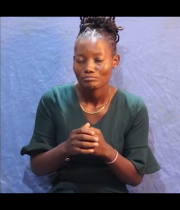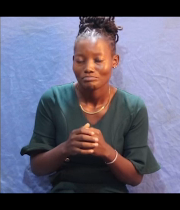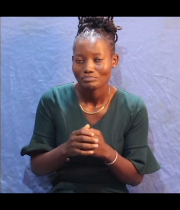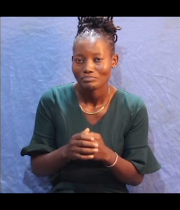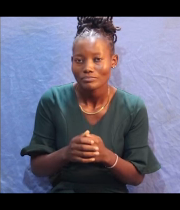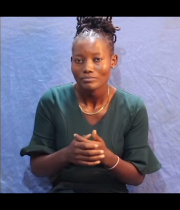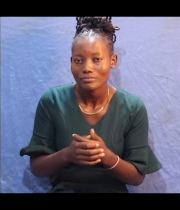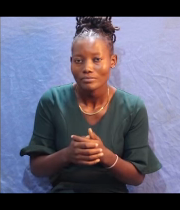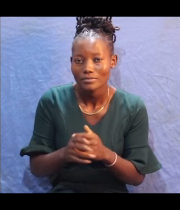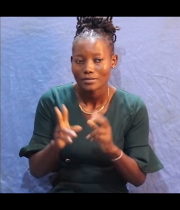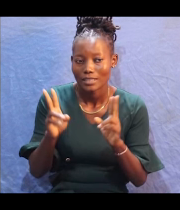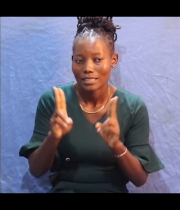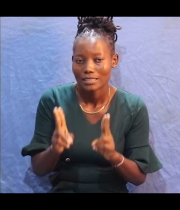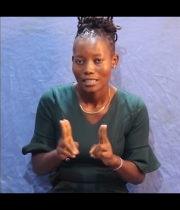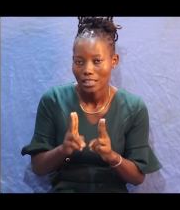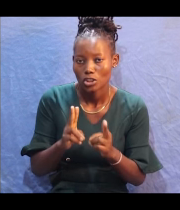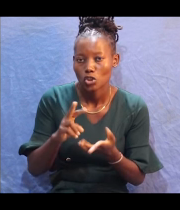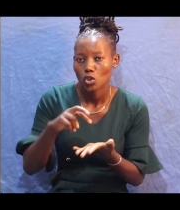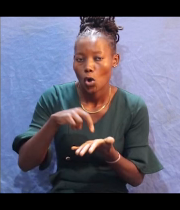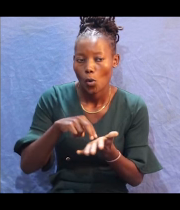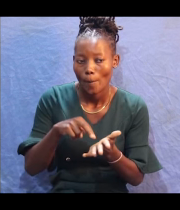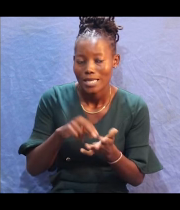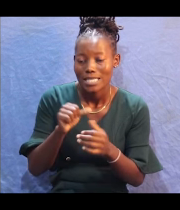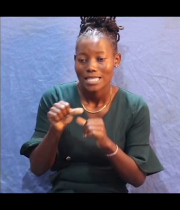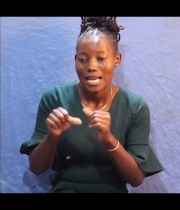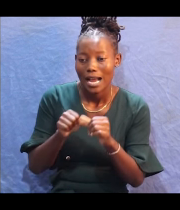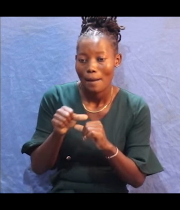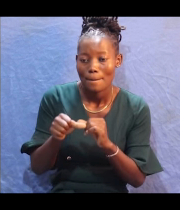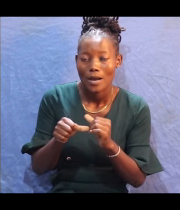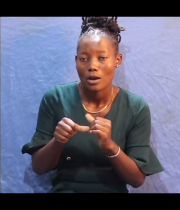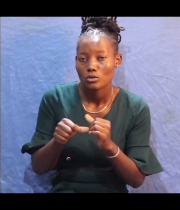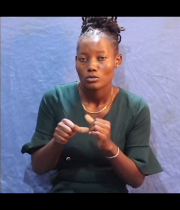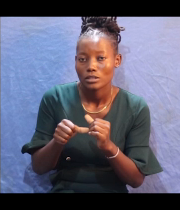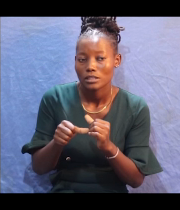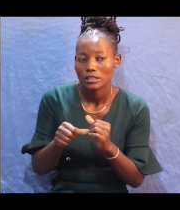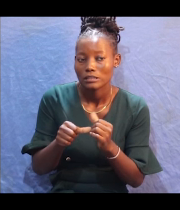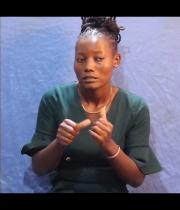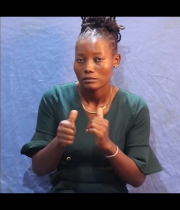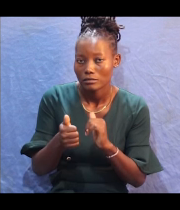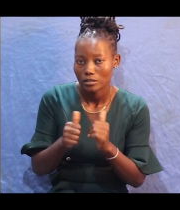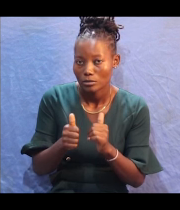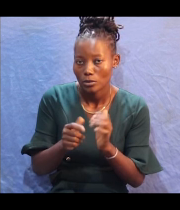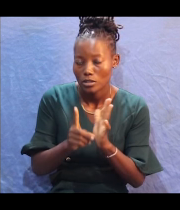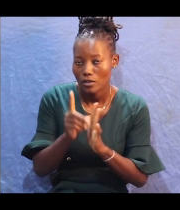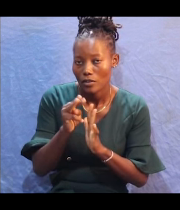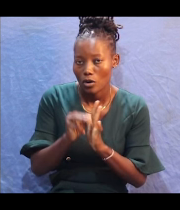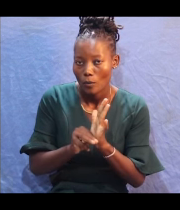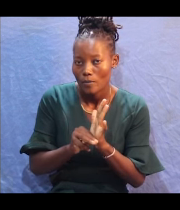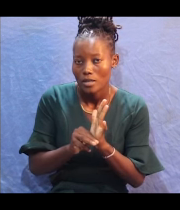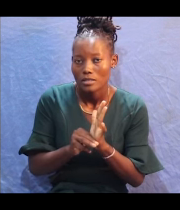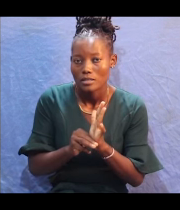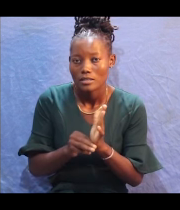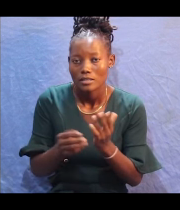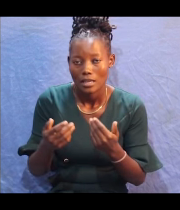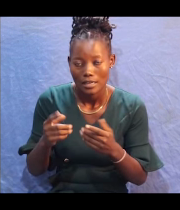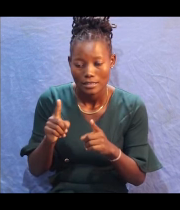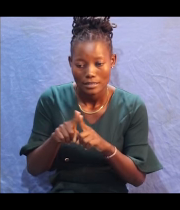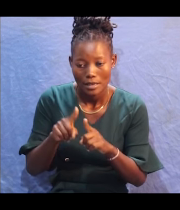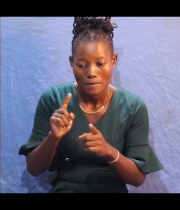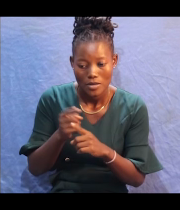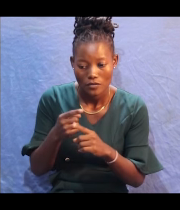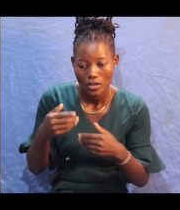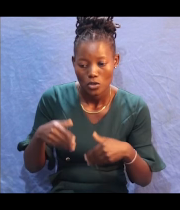international used definition about what is sport, how is it defined. You may find many different ways of